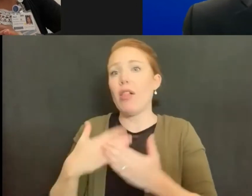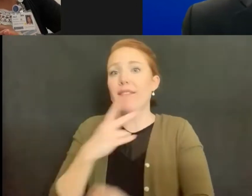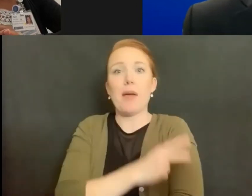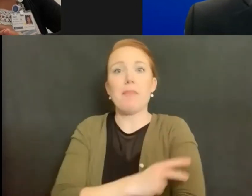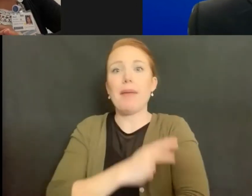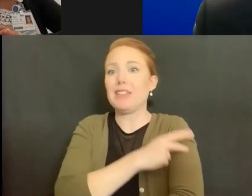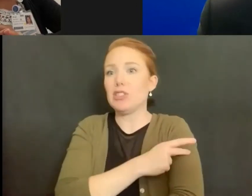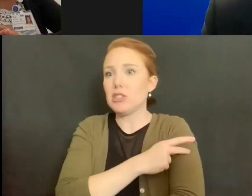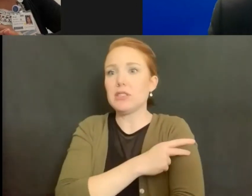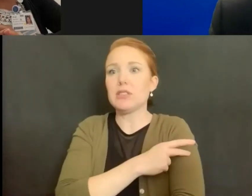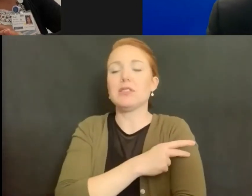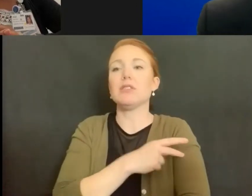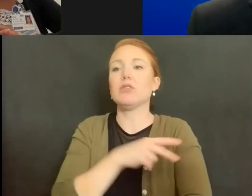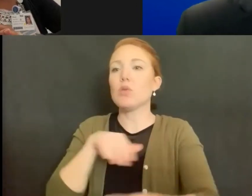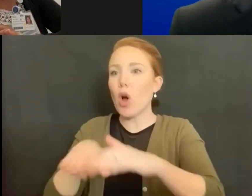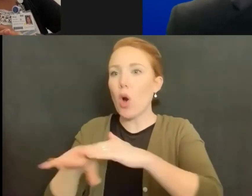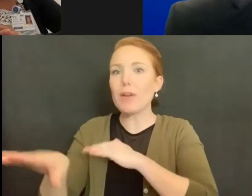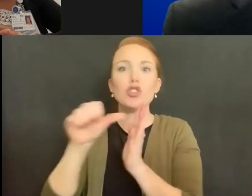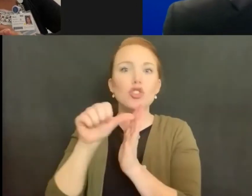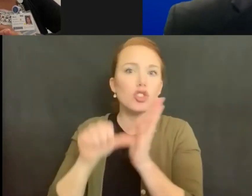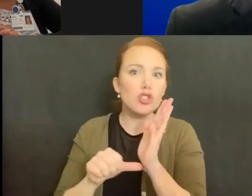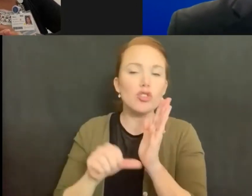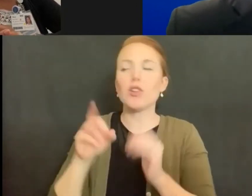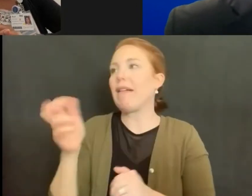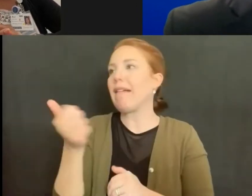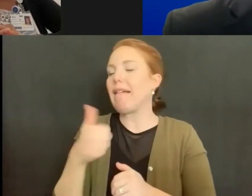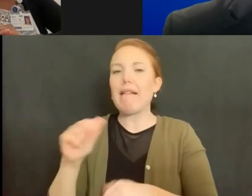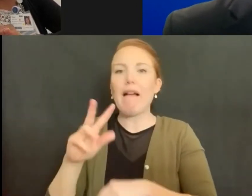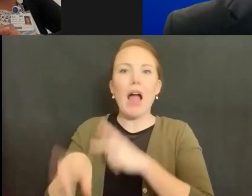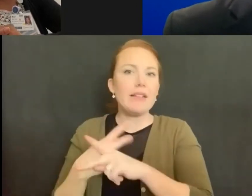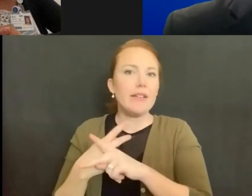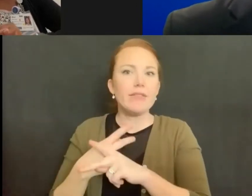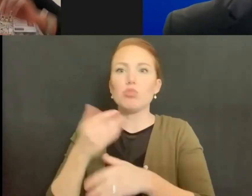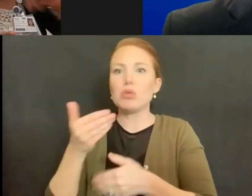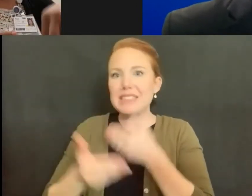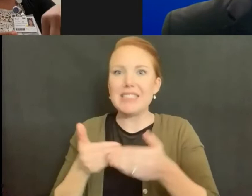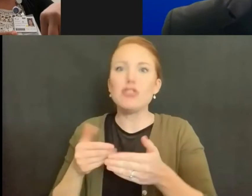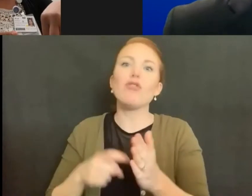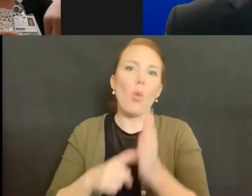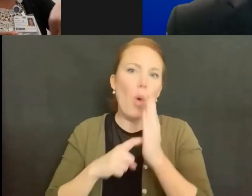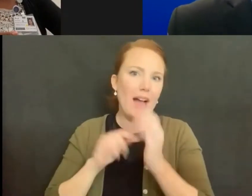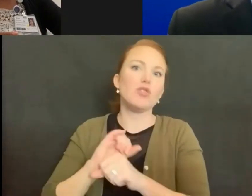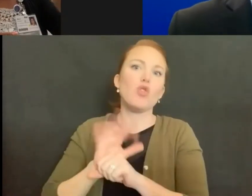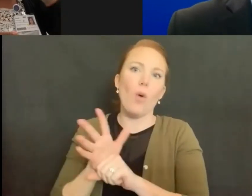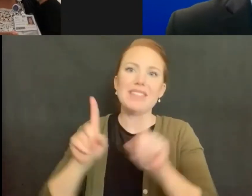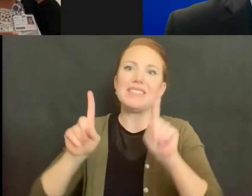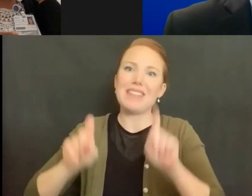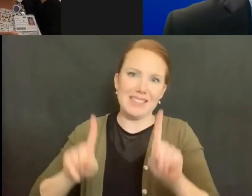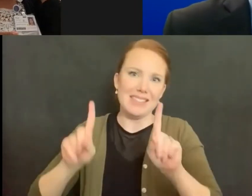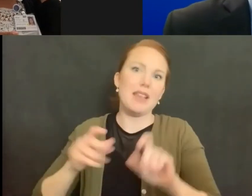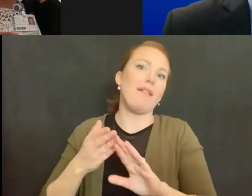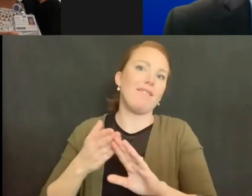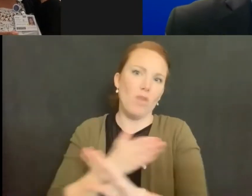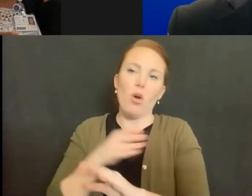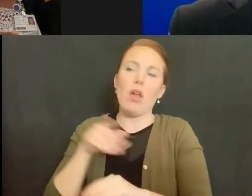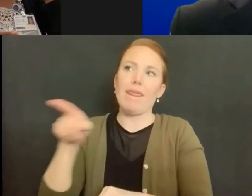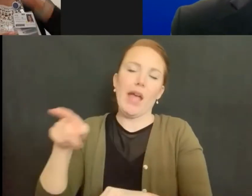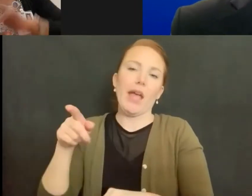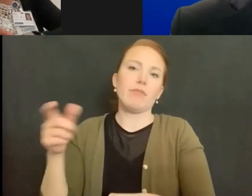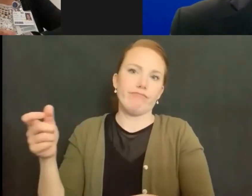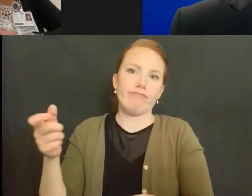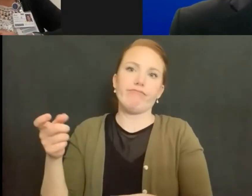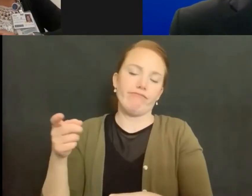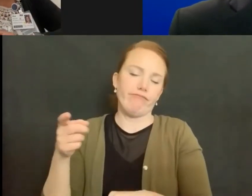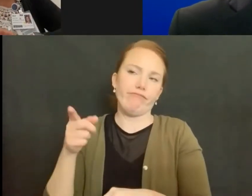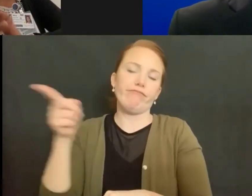under surgery or who have any kind of procedure, they require to have COVID testing before they go Right. for the procedure. So